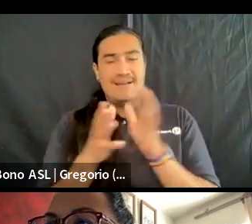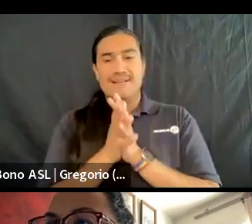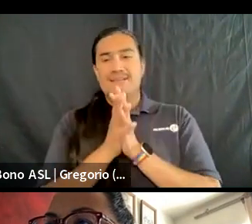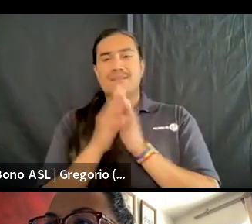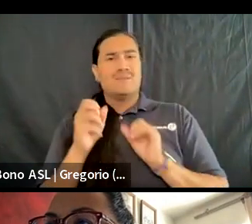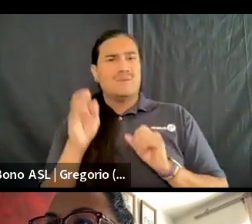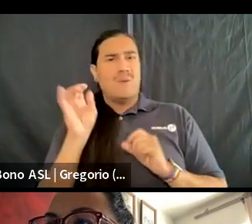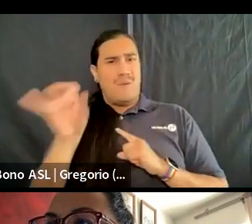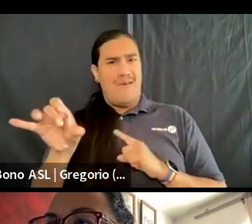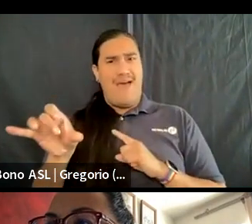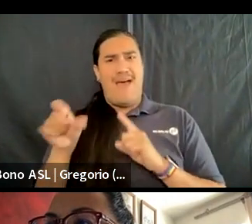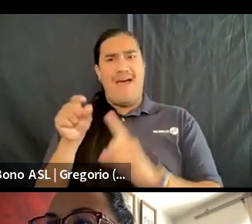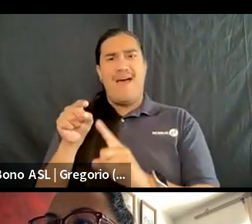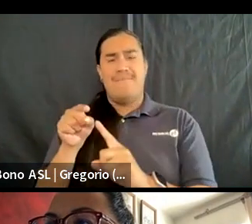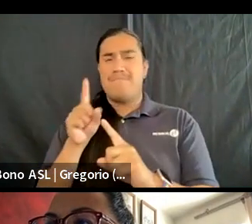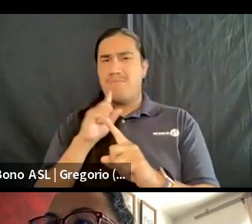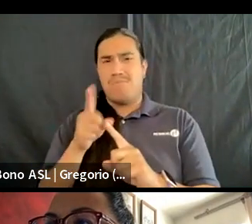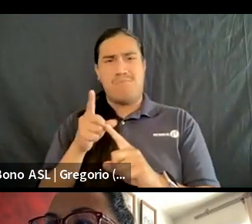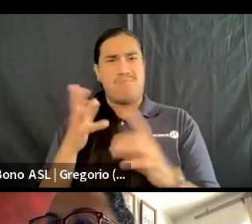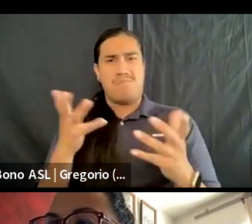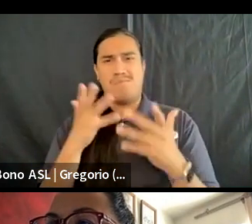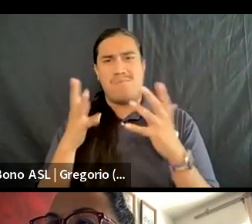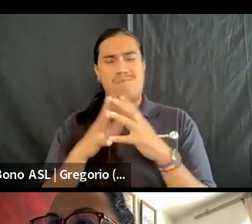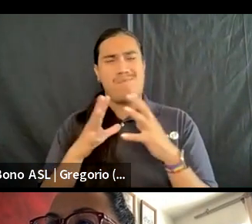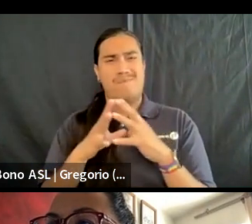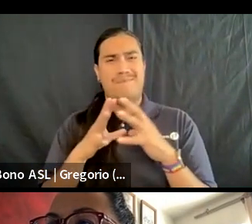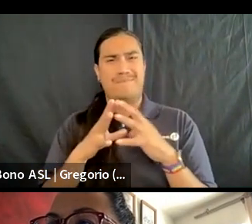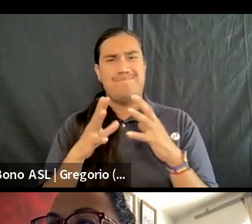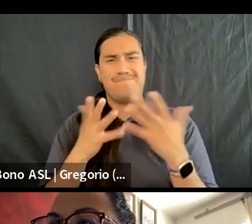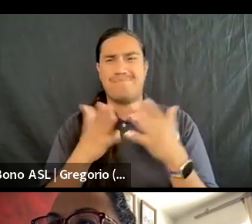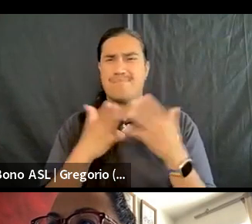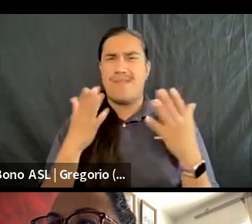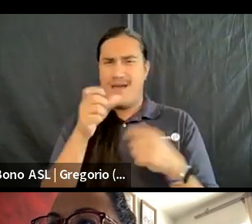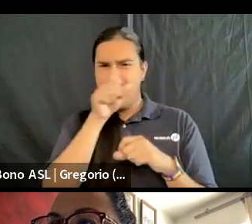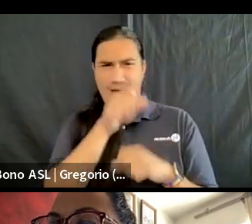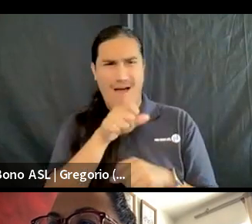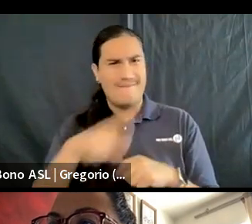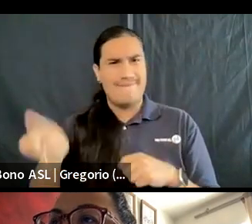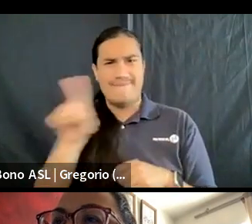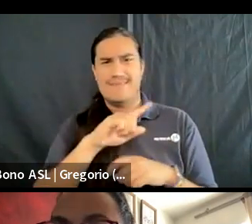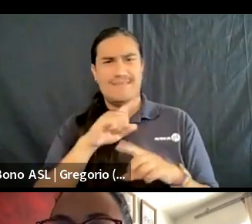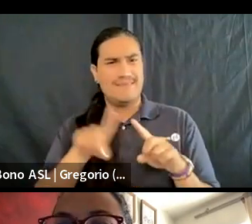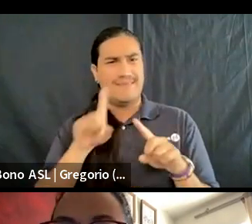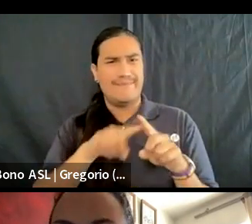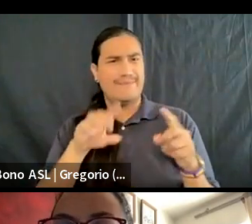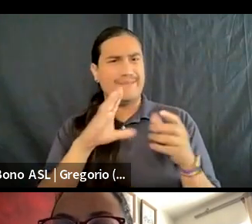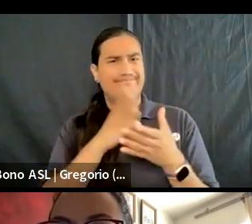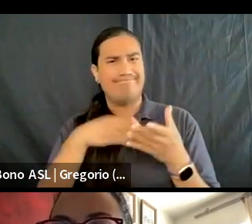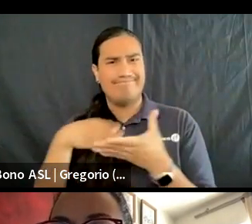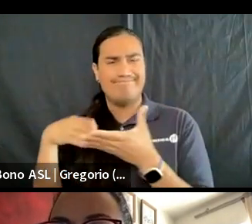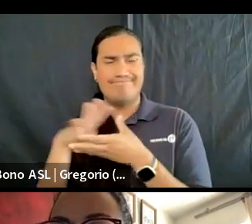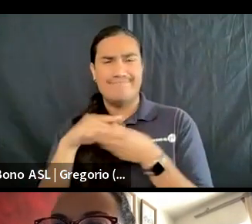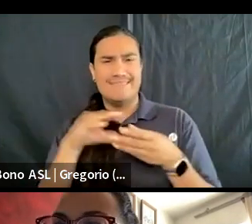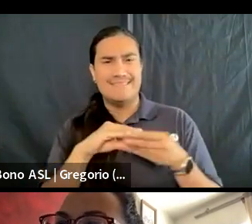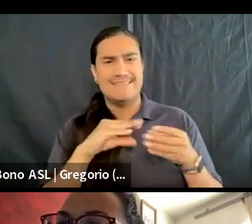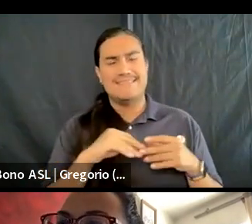that was a very, so I love these pieces. I love the worlds.